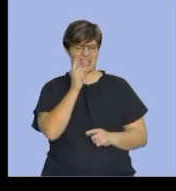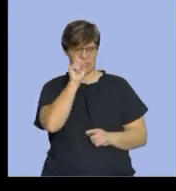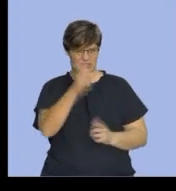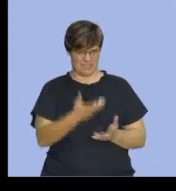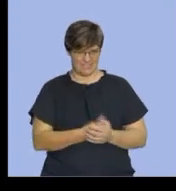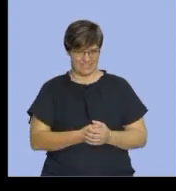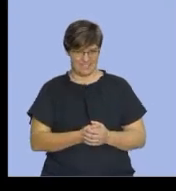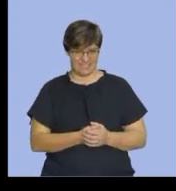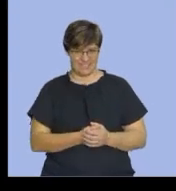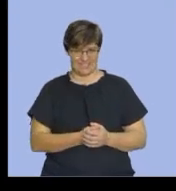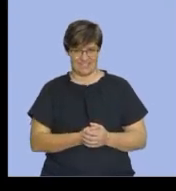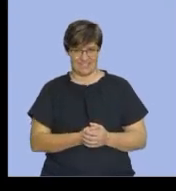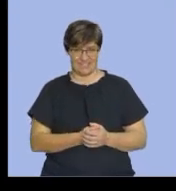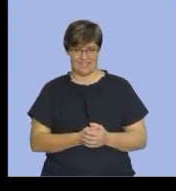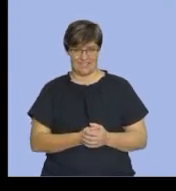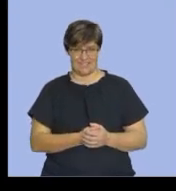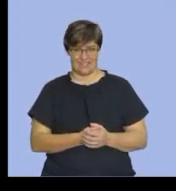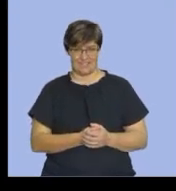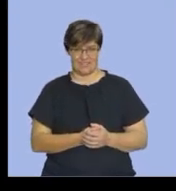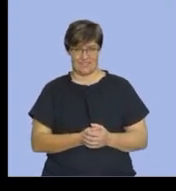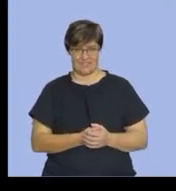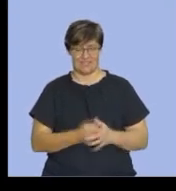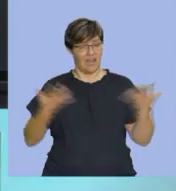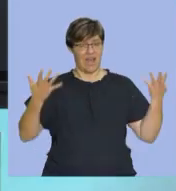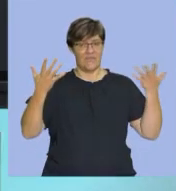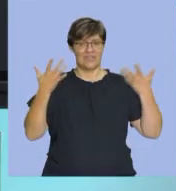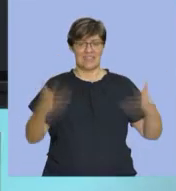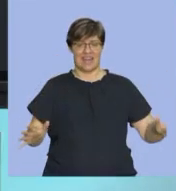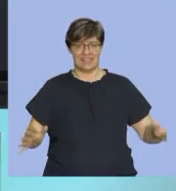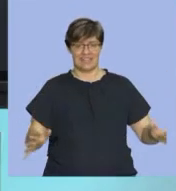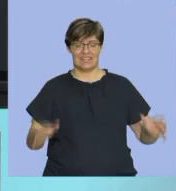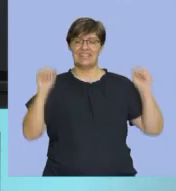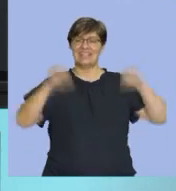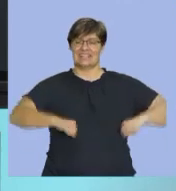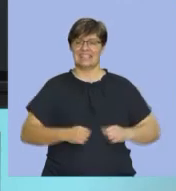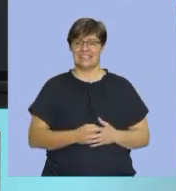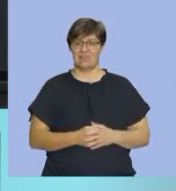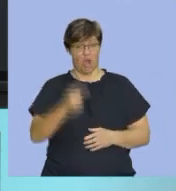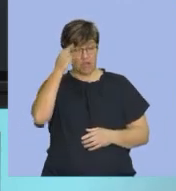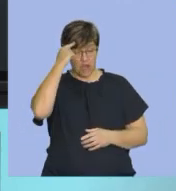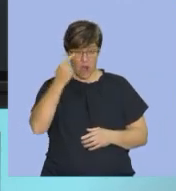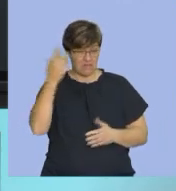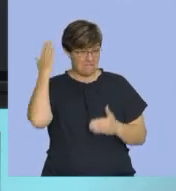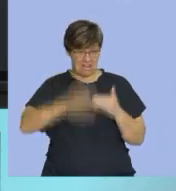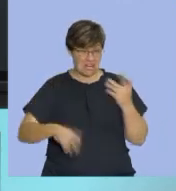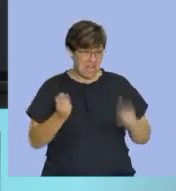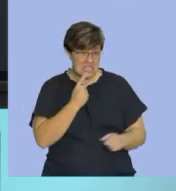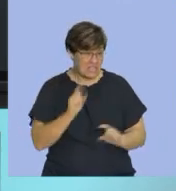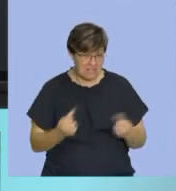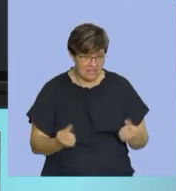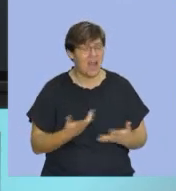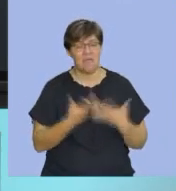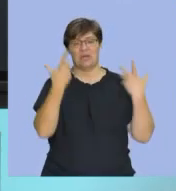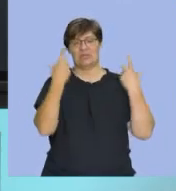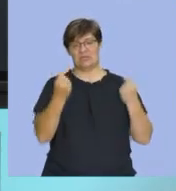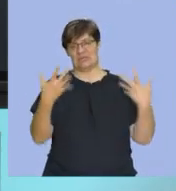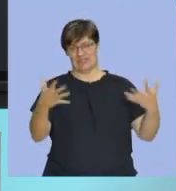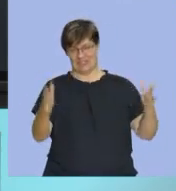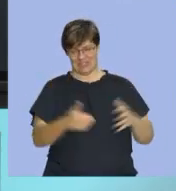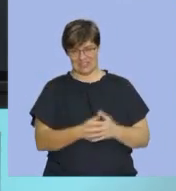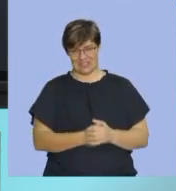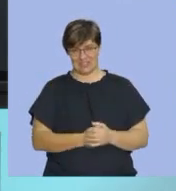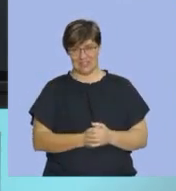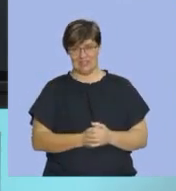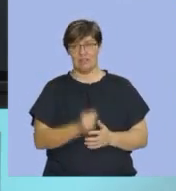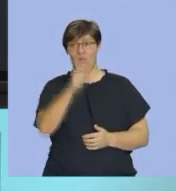question. And we're done. Yes. Bet you thought we wouldn't get a question that easy, but we are done.